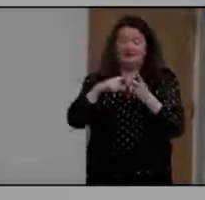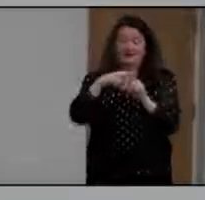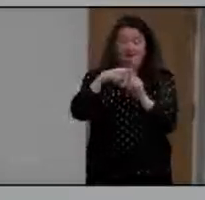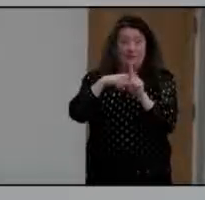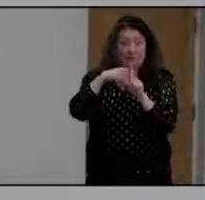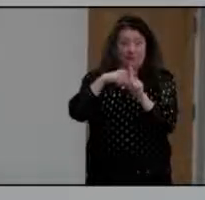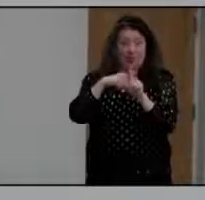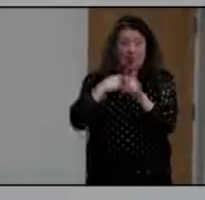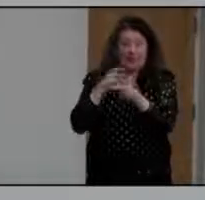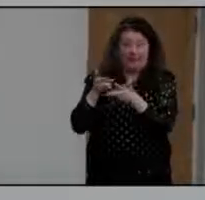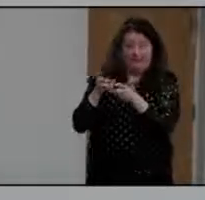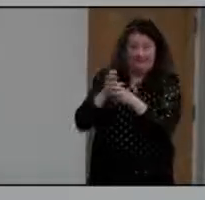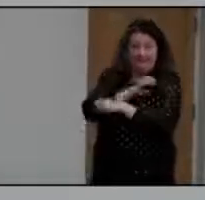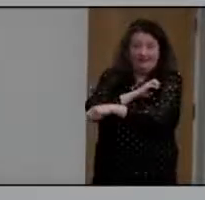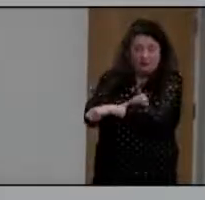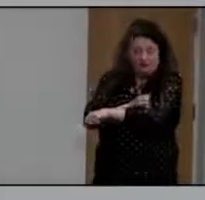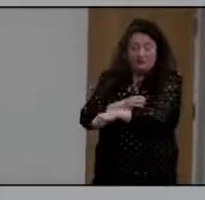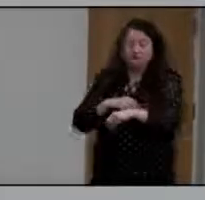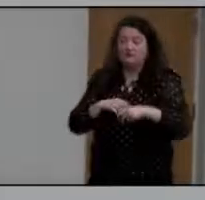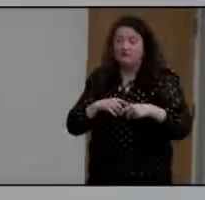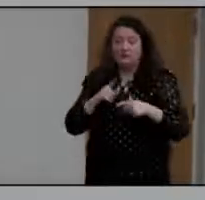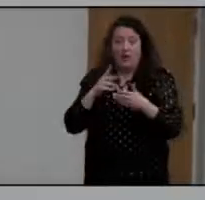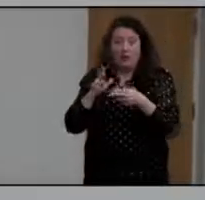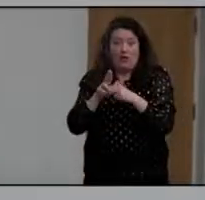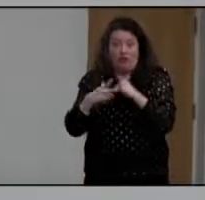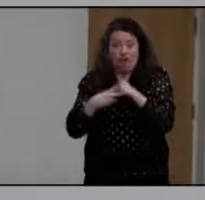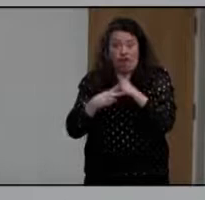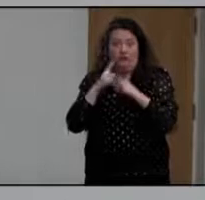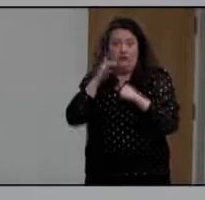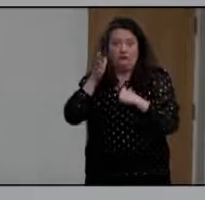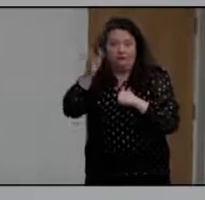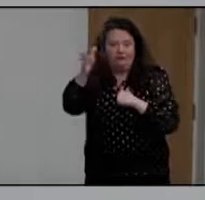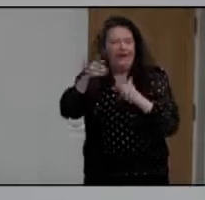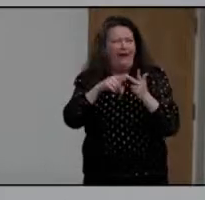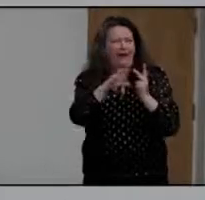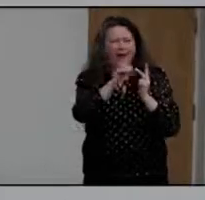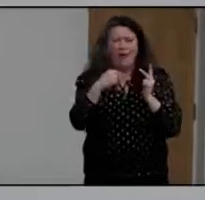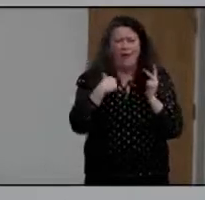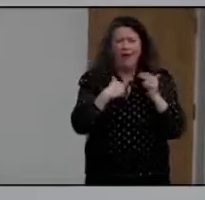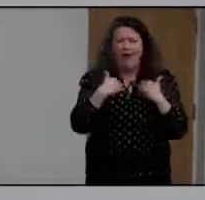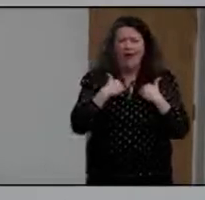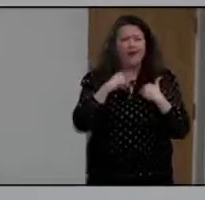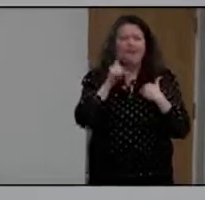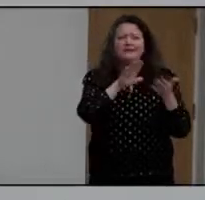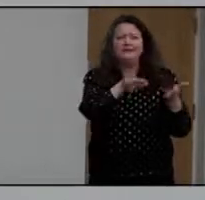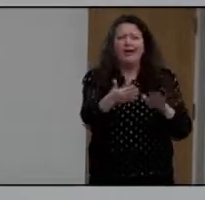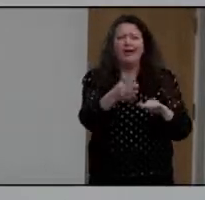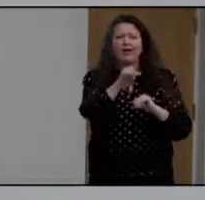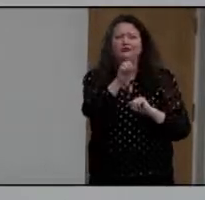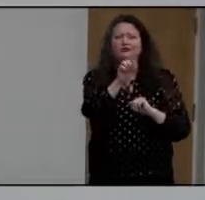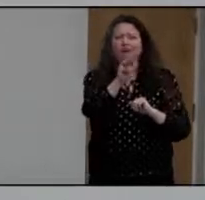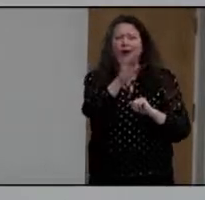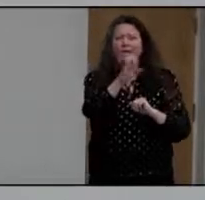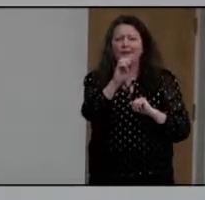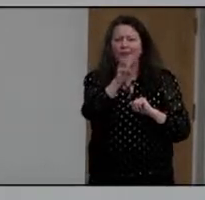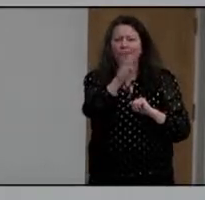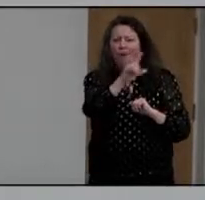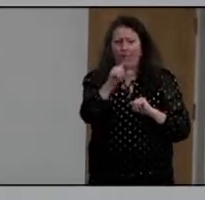generation. And we have a whole lot of, I don't remember how many zombie wells that could be repurposed to